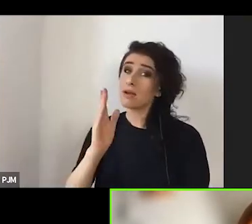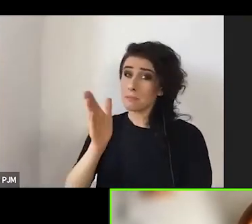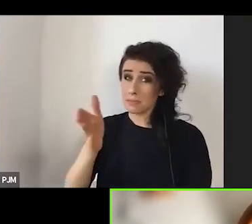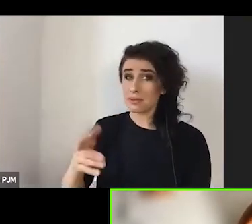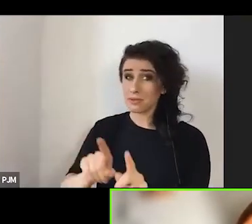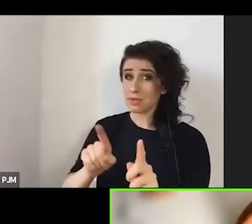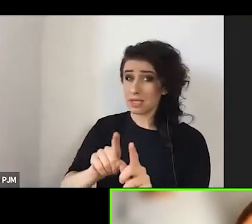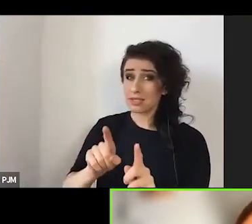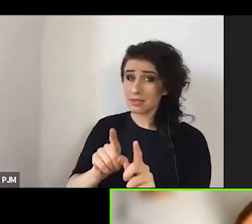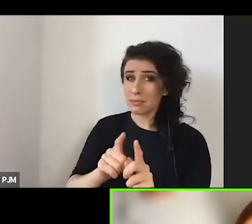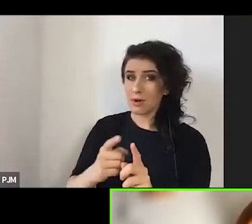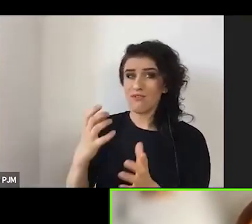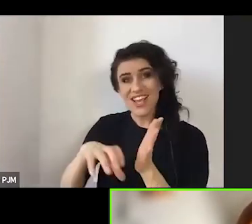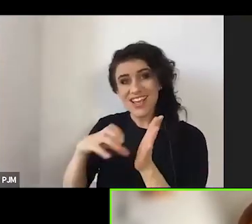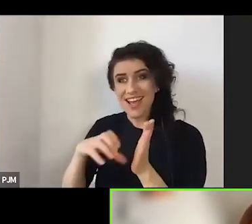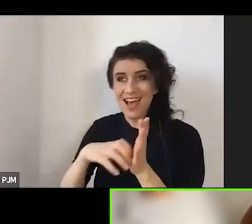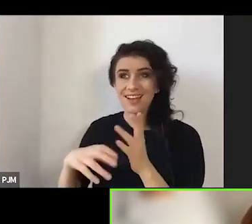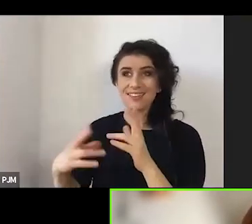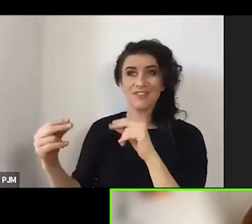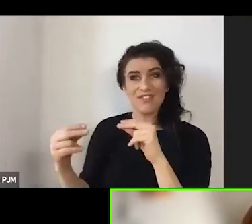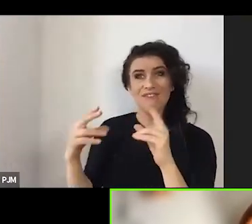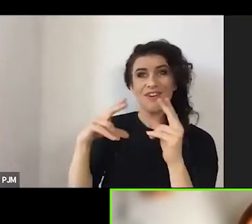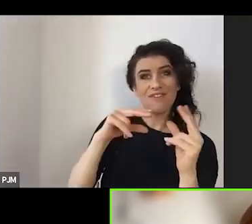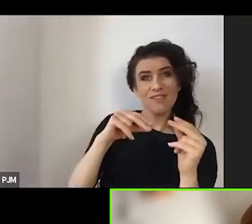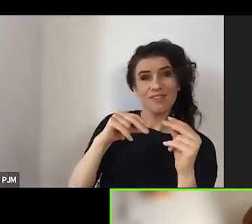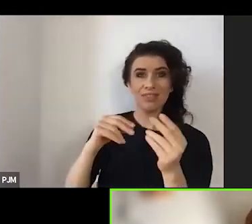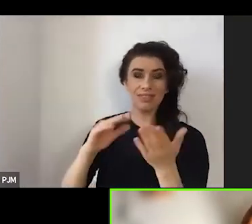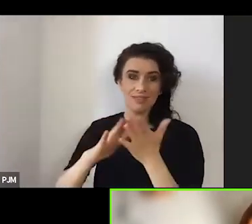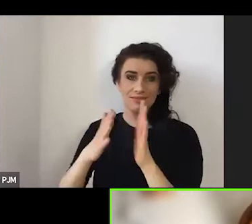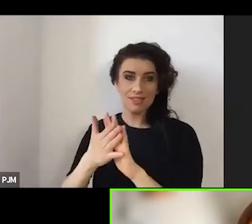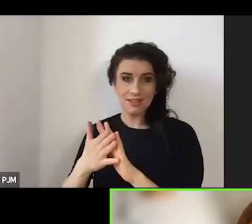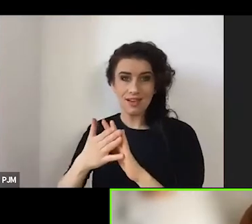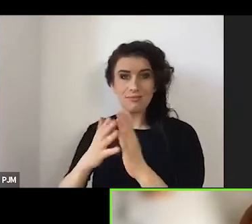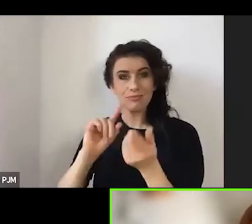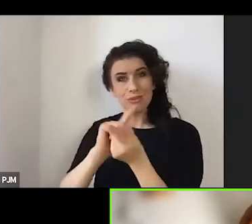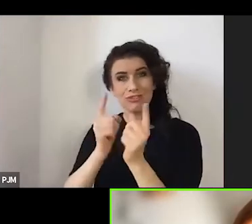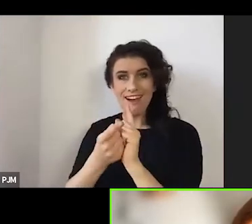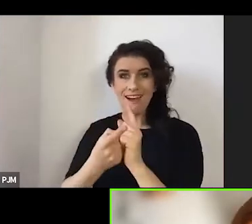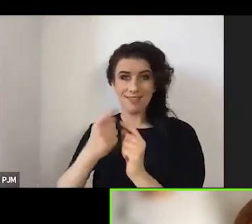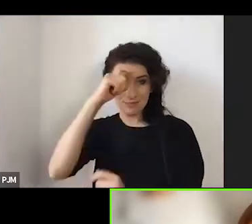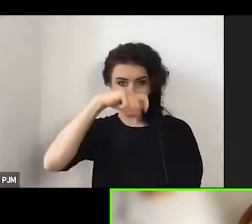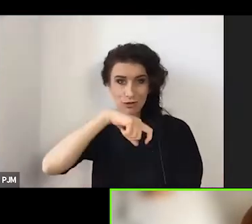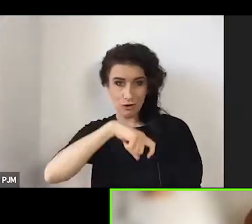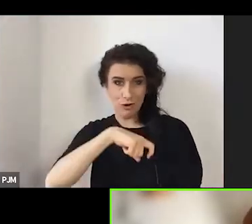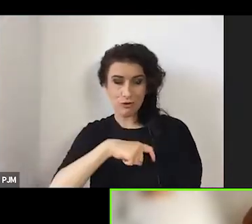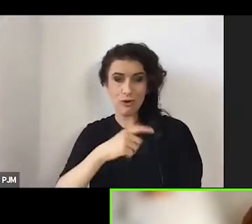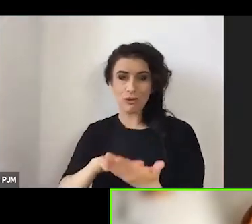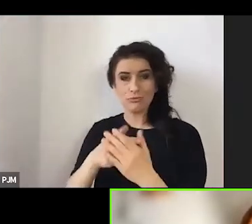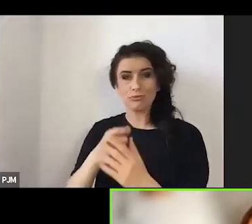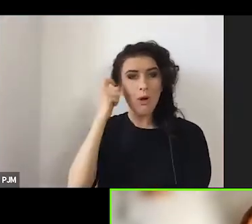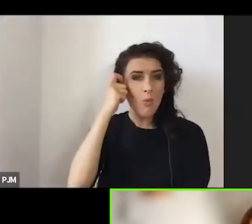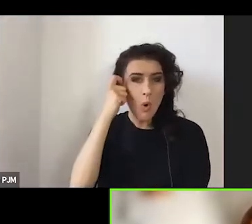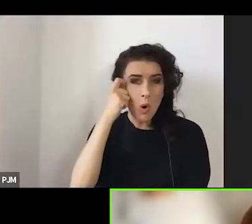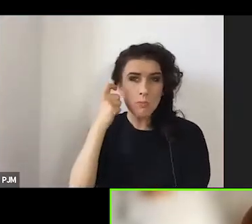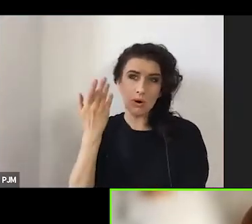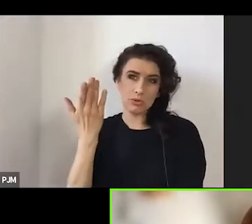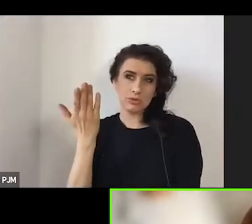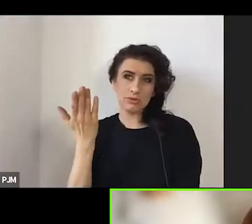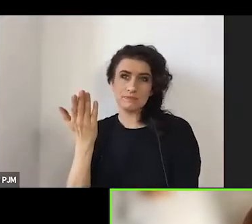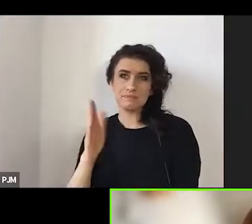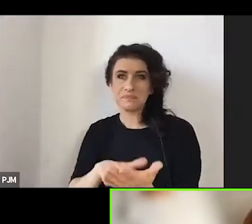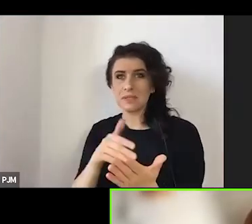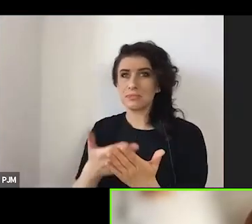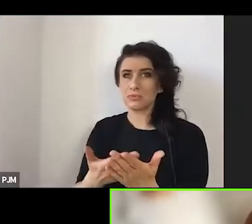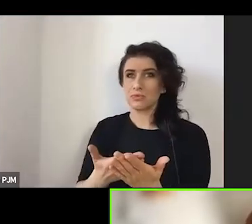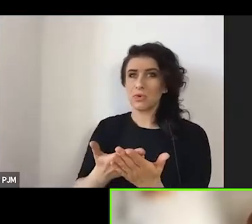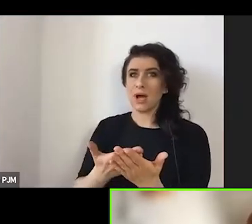properly in school, they are not coming regularly, or they are coming beaten up or with bruises in the face or whatever. So we want to find